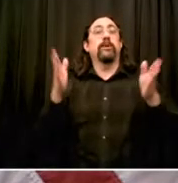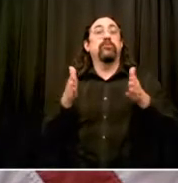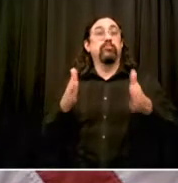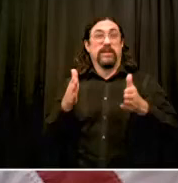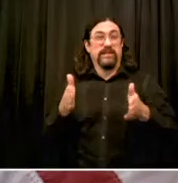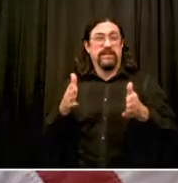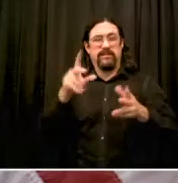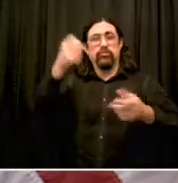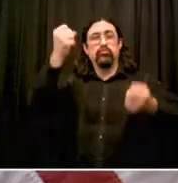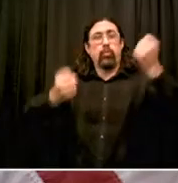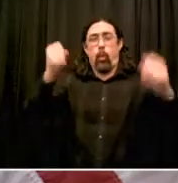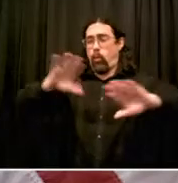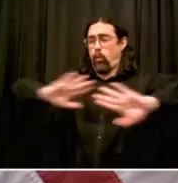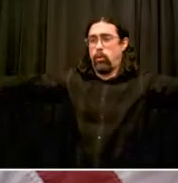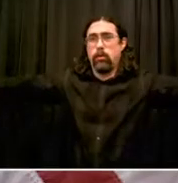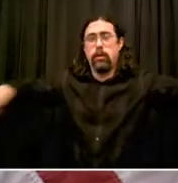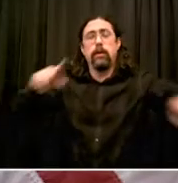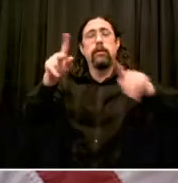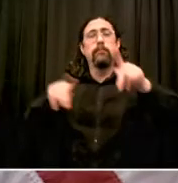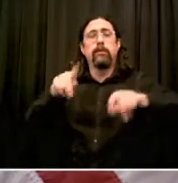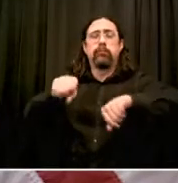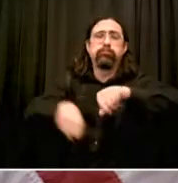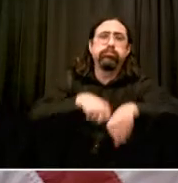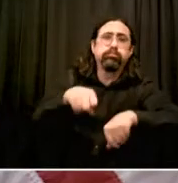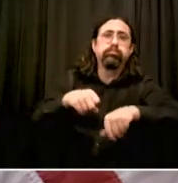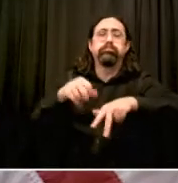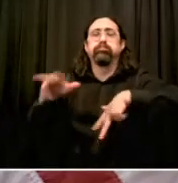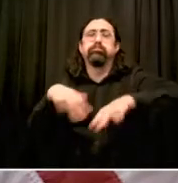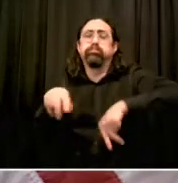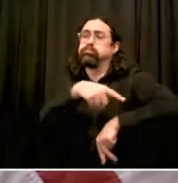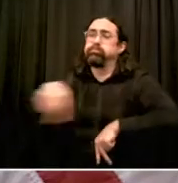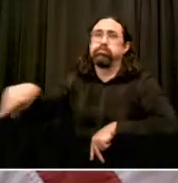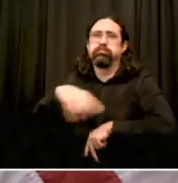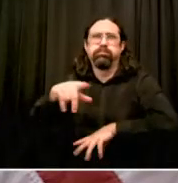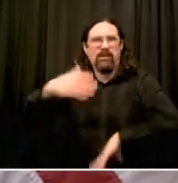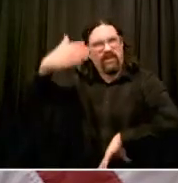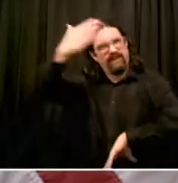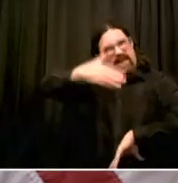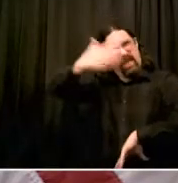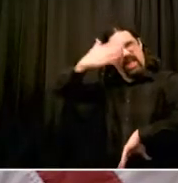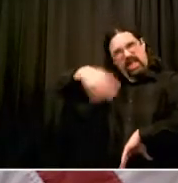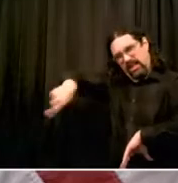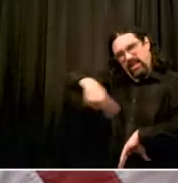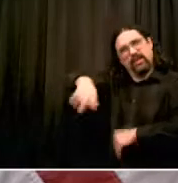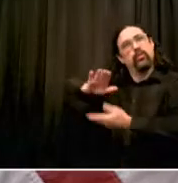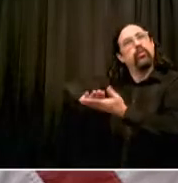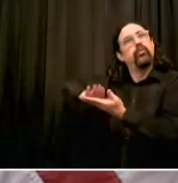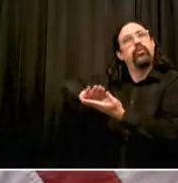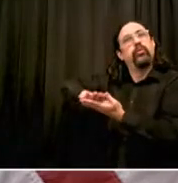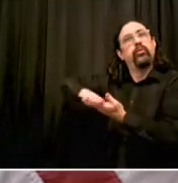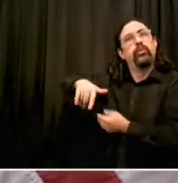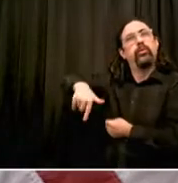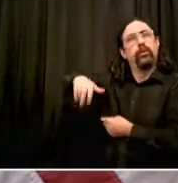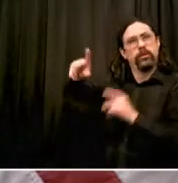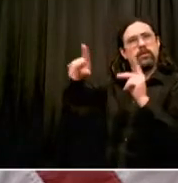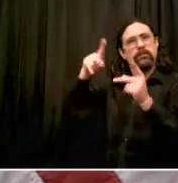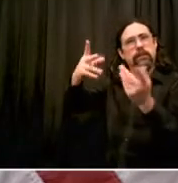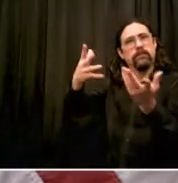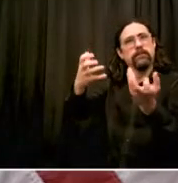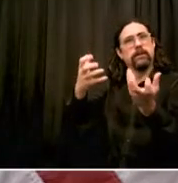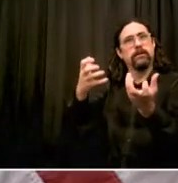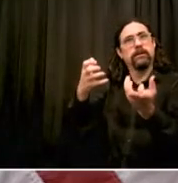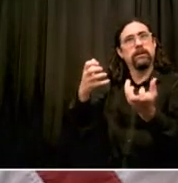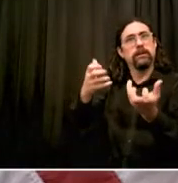simply make kids safe from being run over. So will you do it? Well, we're going to look at that. We're going to look at everything, Gersh. Outdoor space